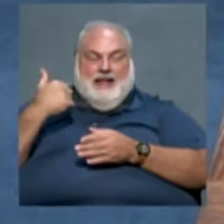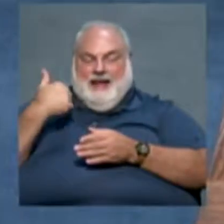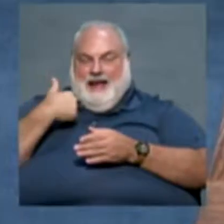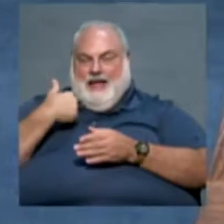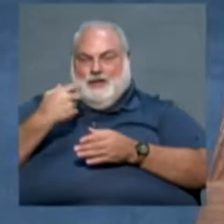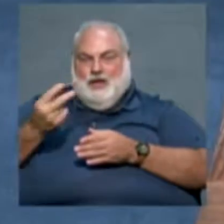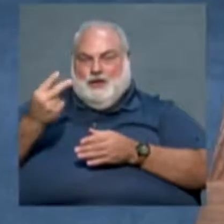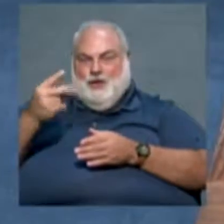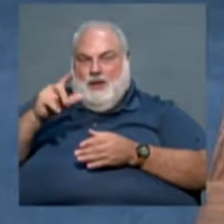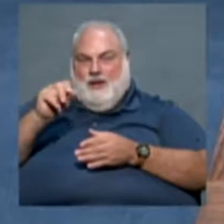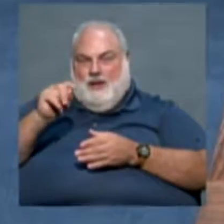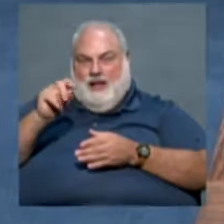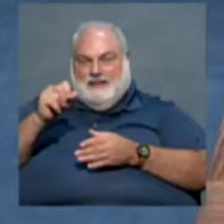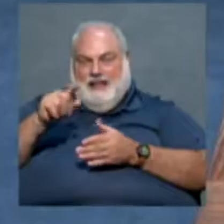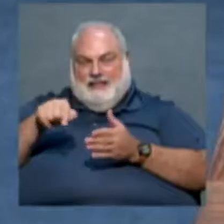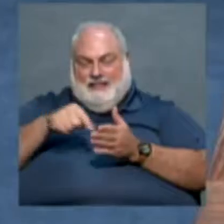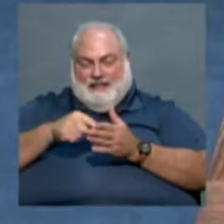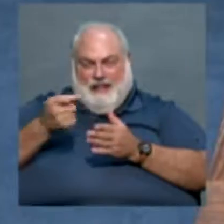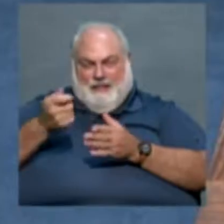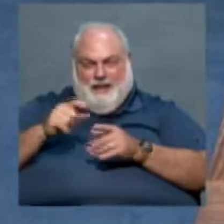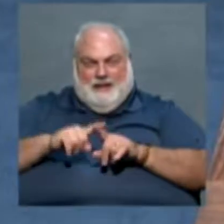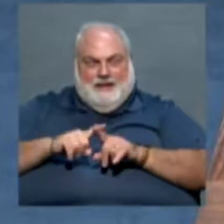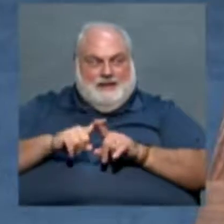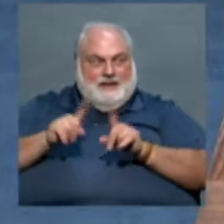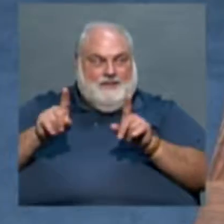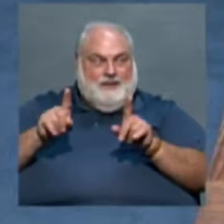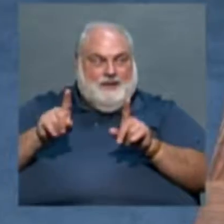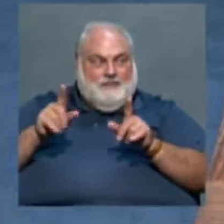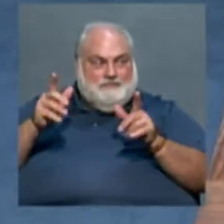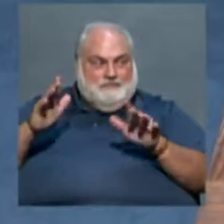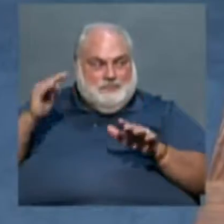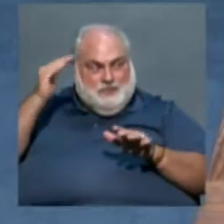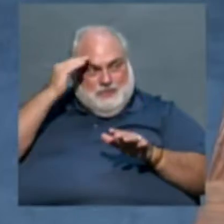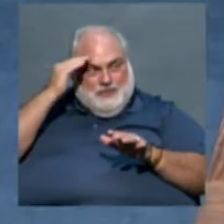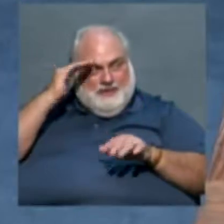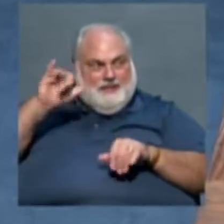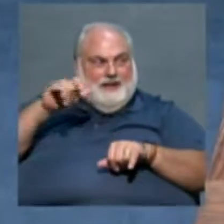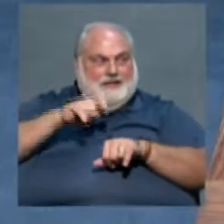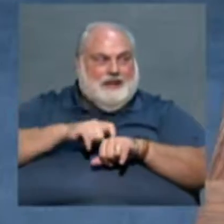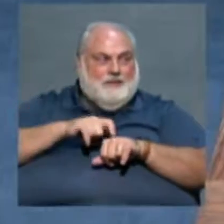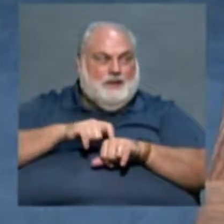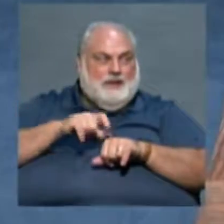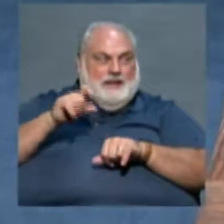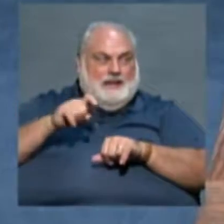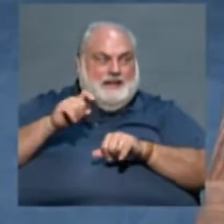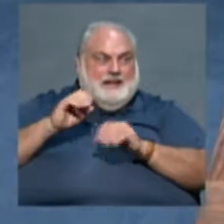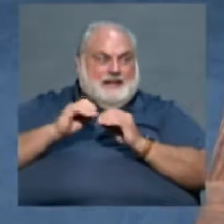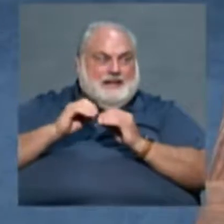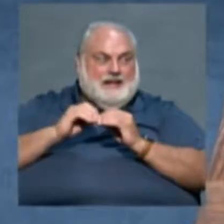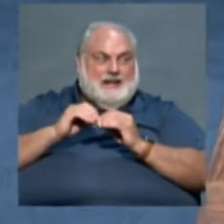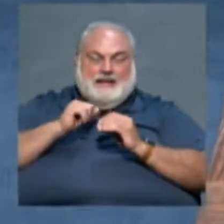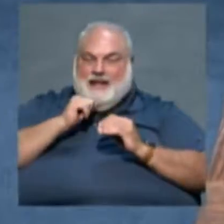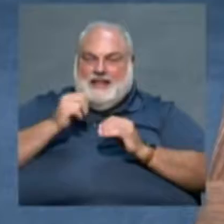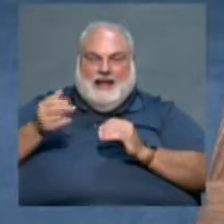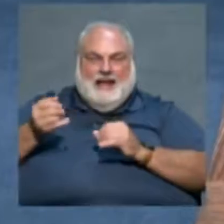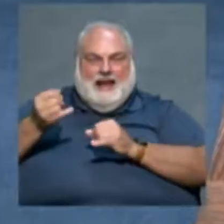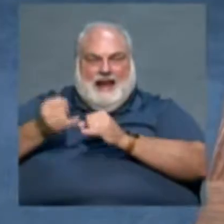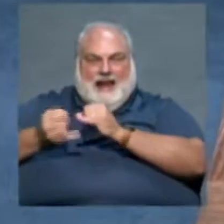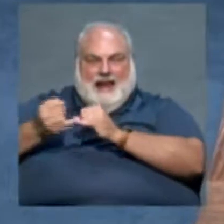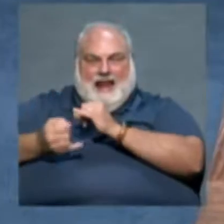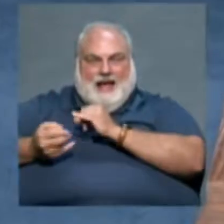neighborhood. This is a little different situation. As you know, like I said at that time, we knew that those were not the last 2 in the